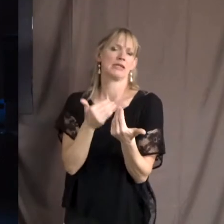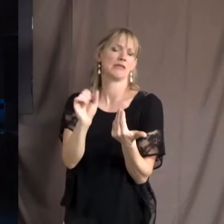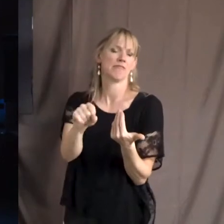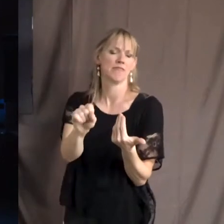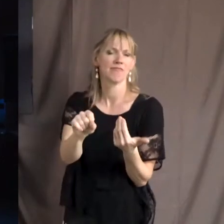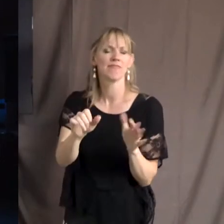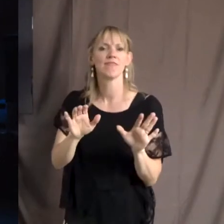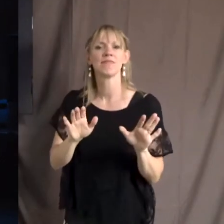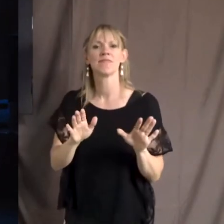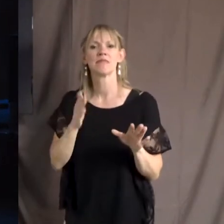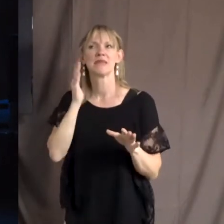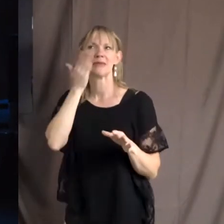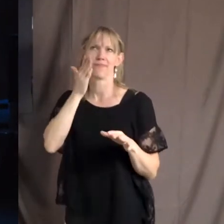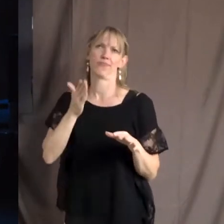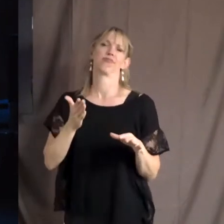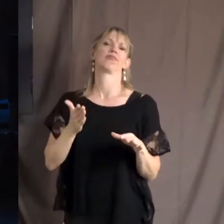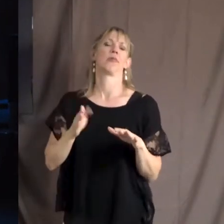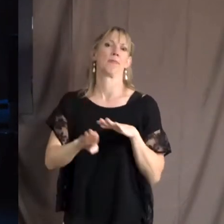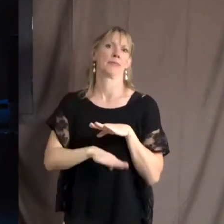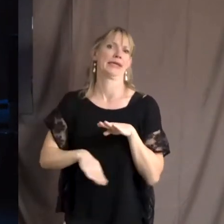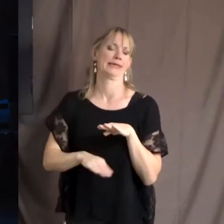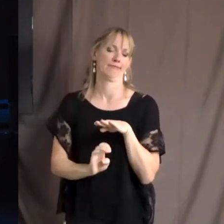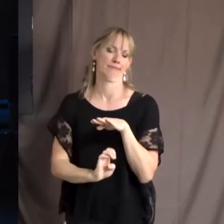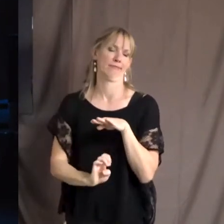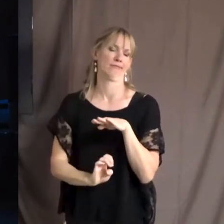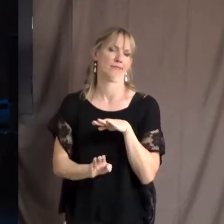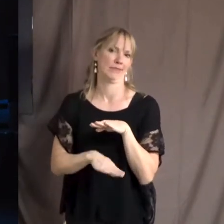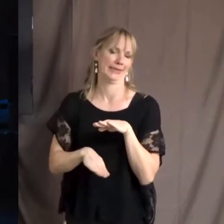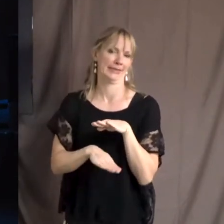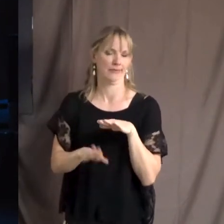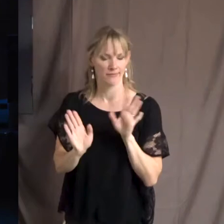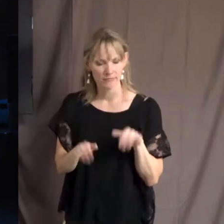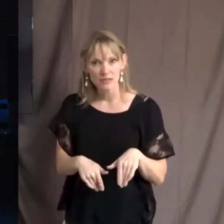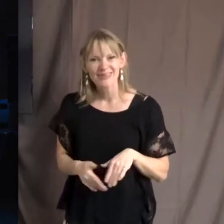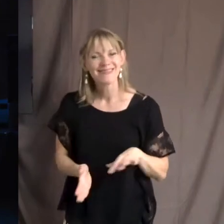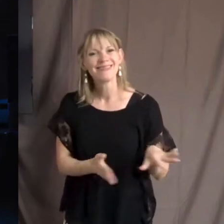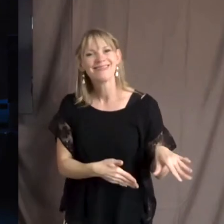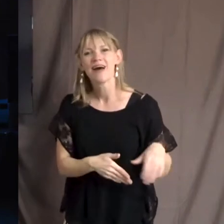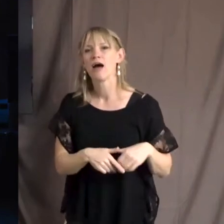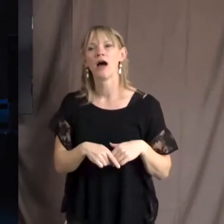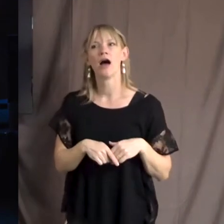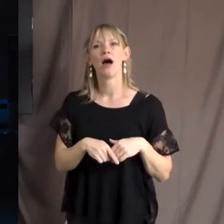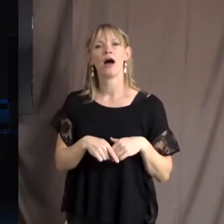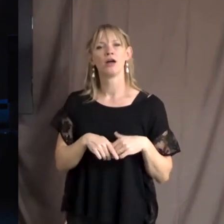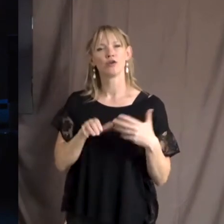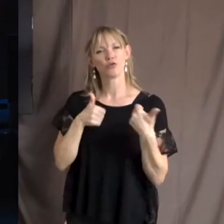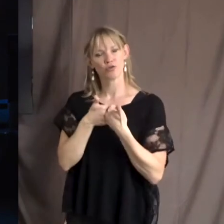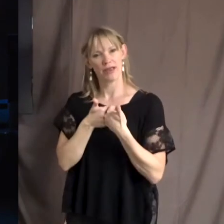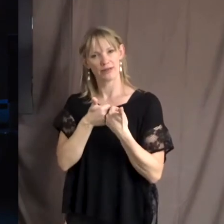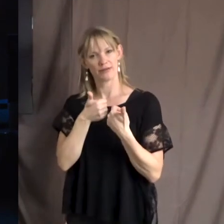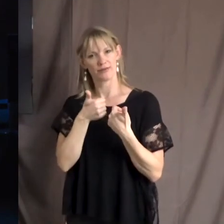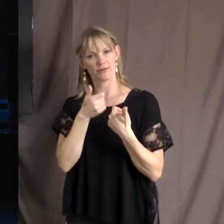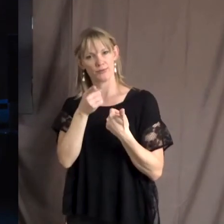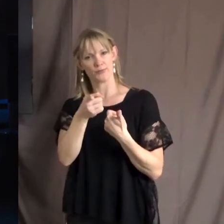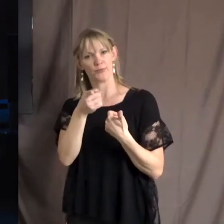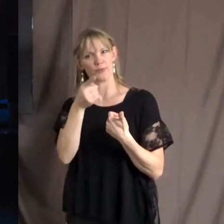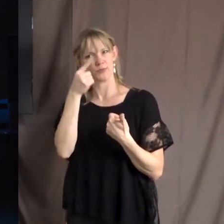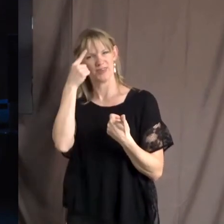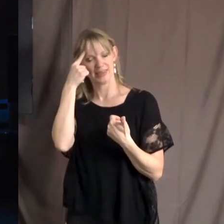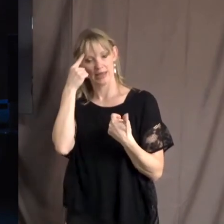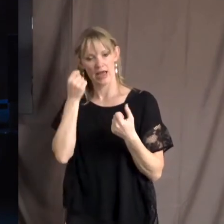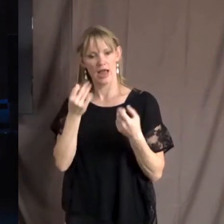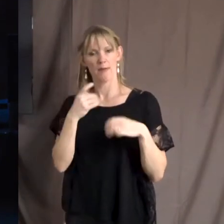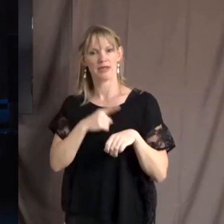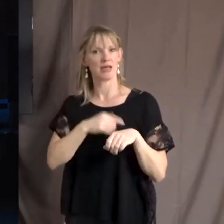really elementary, yet I challenge us to look at how many times in our life in a day we